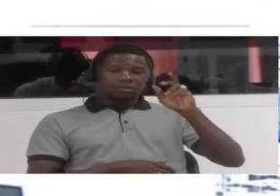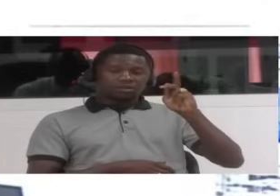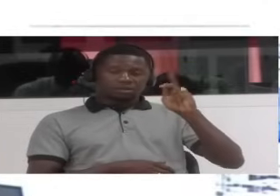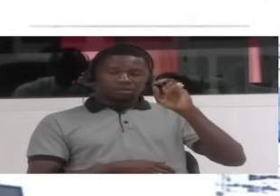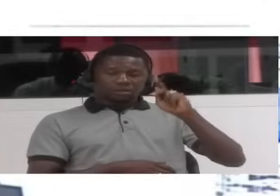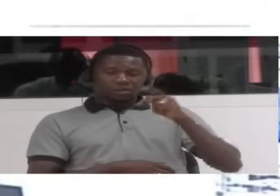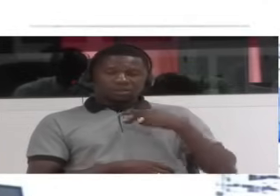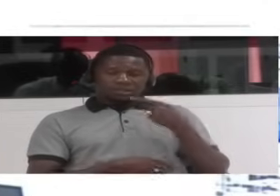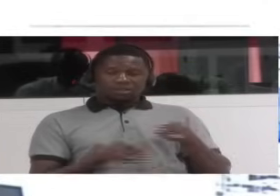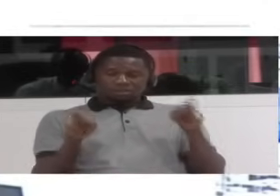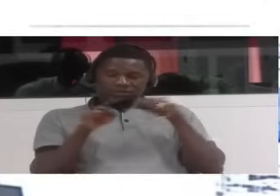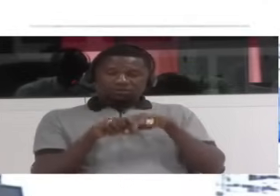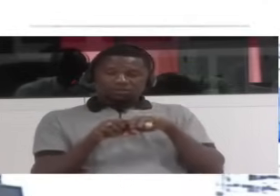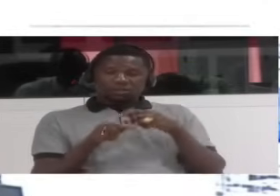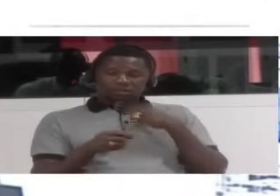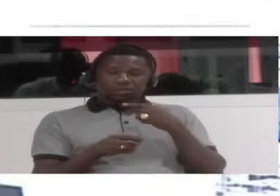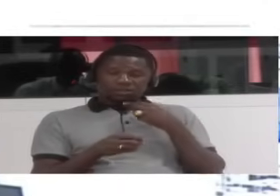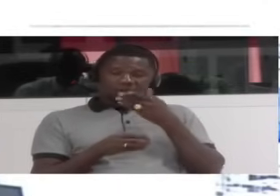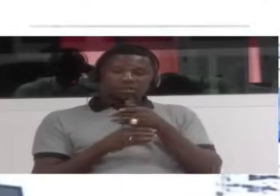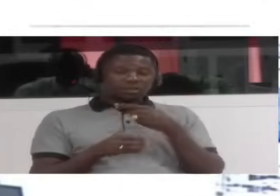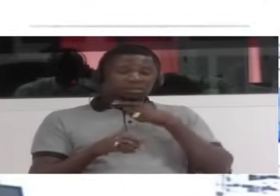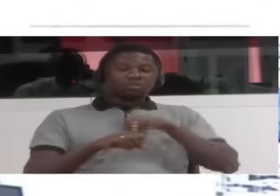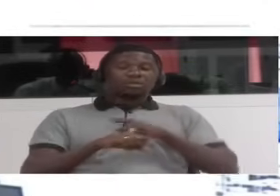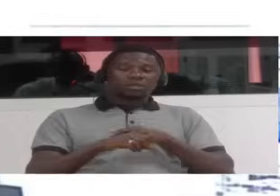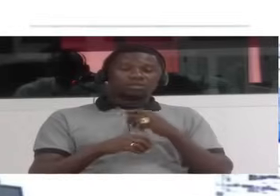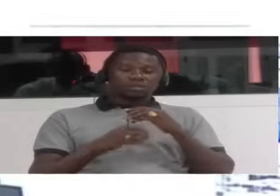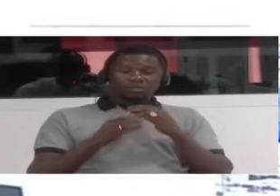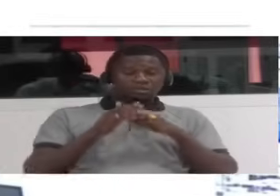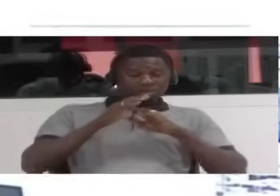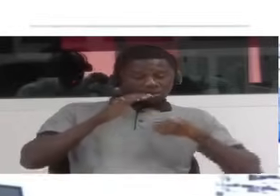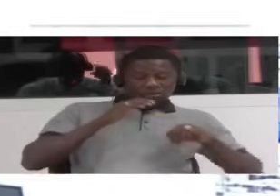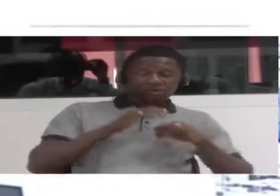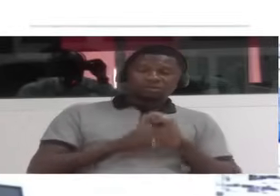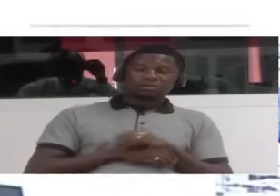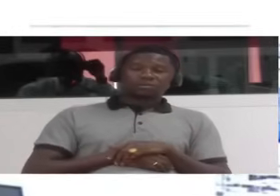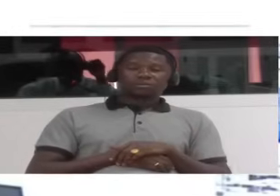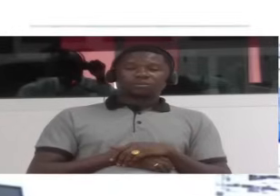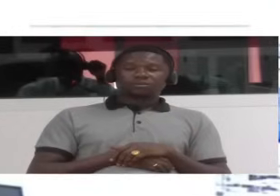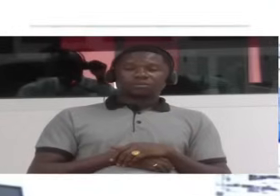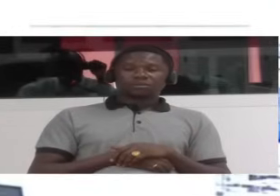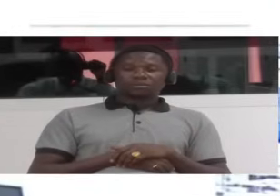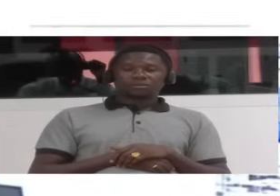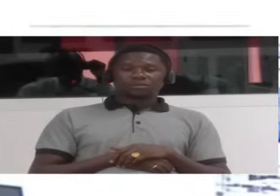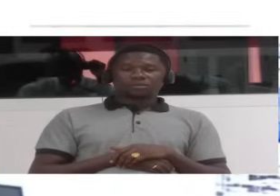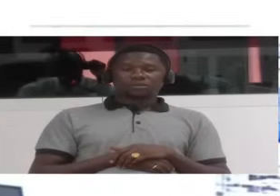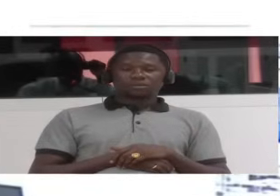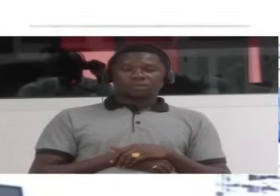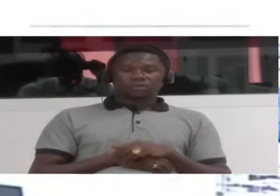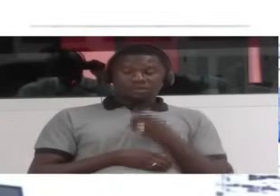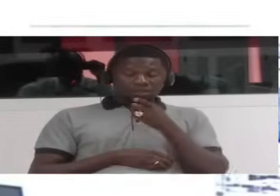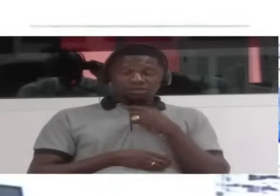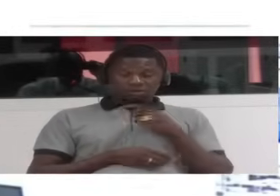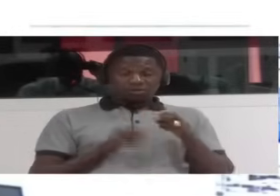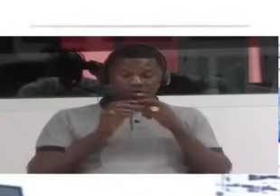missions, this one is the one he jumped. So his specific mission I'm talking